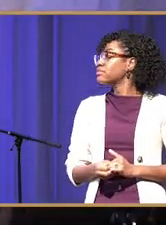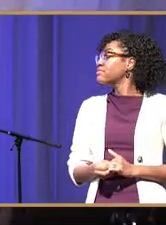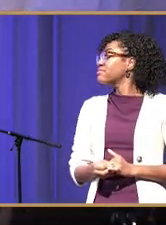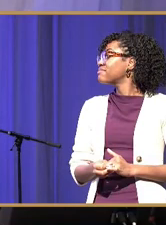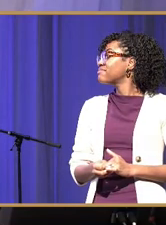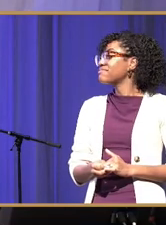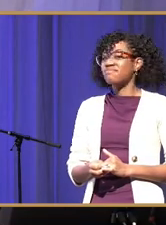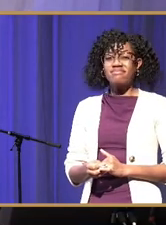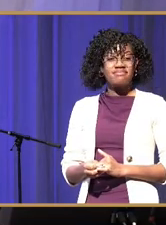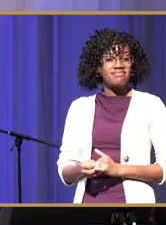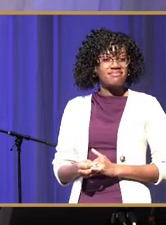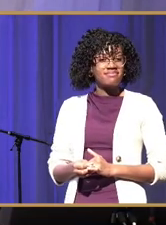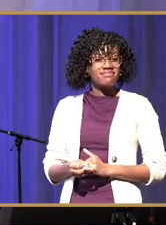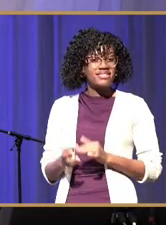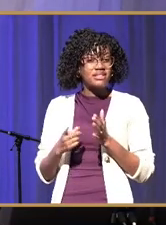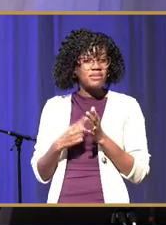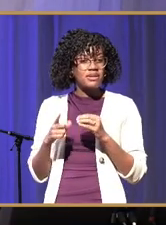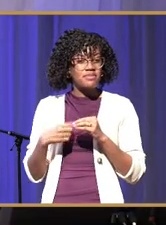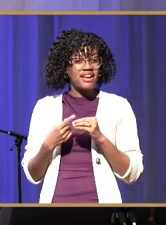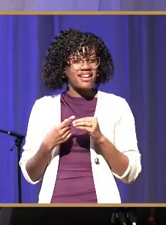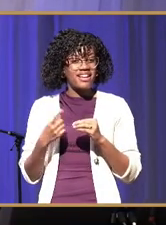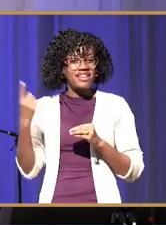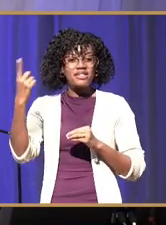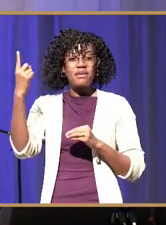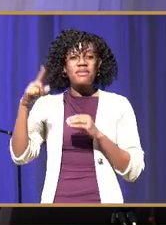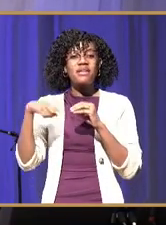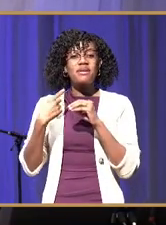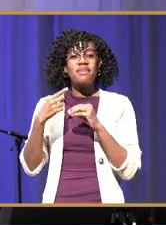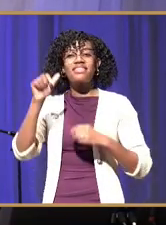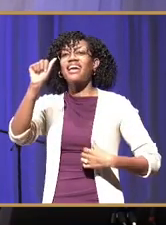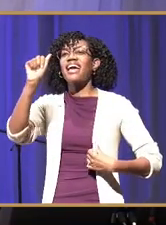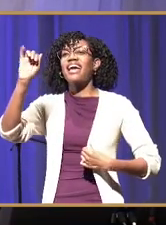Y'all air down here, up here.